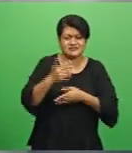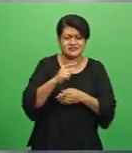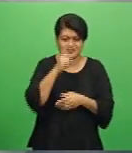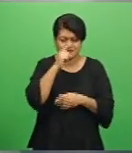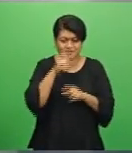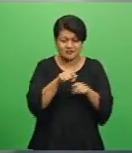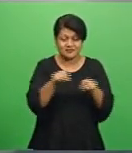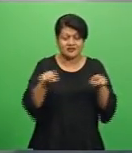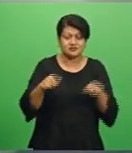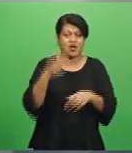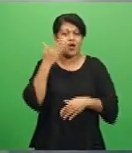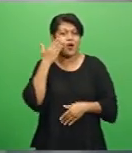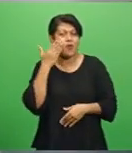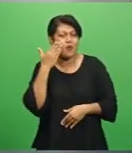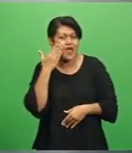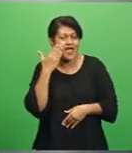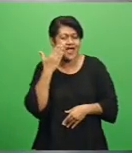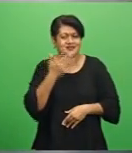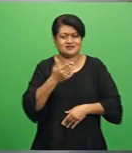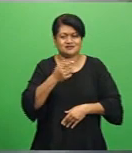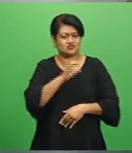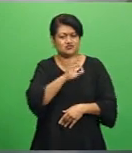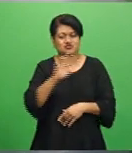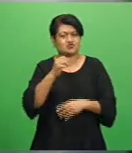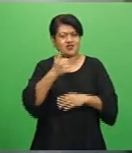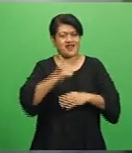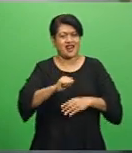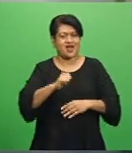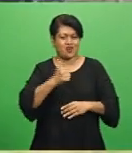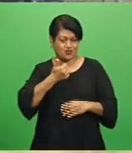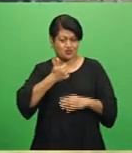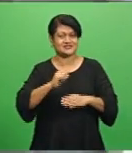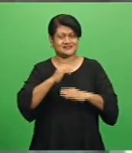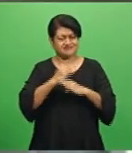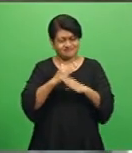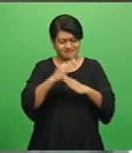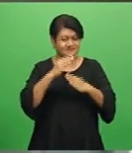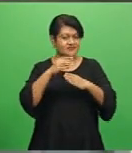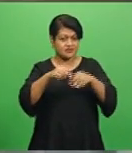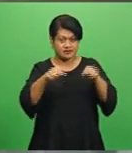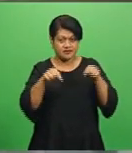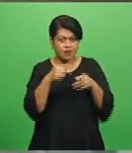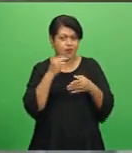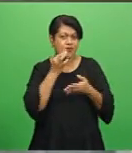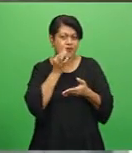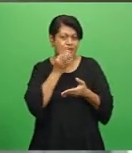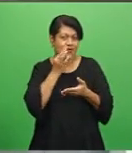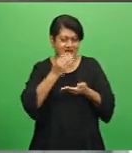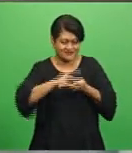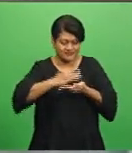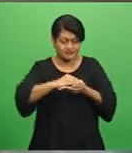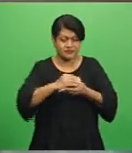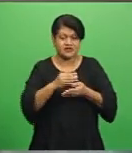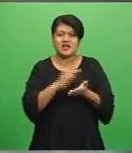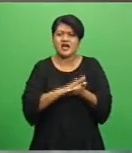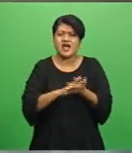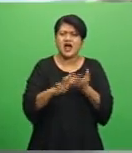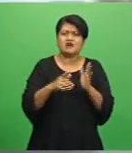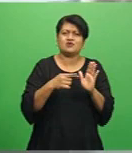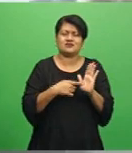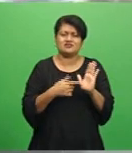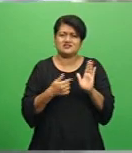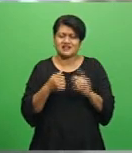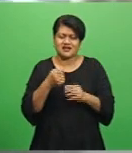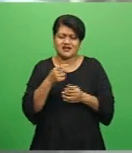being aware that they should not use styrofoam, at least come 1st of August. The Hare Krishna vegetarian restaurant bought their last